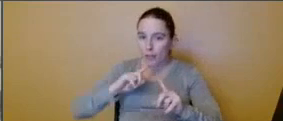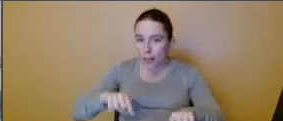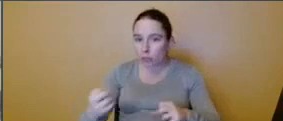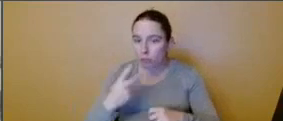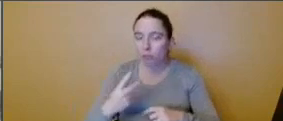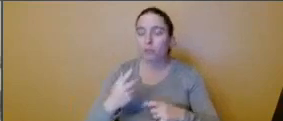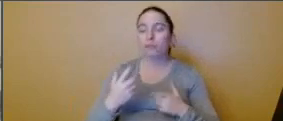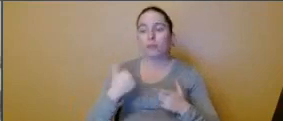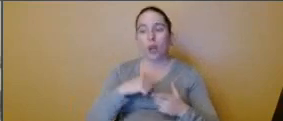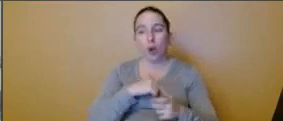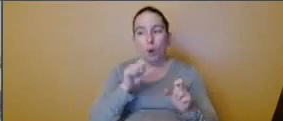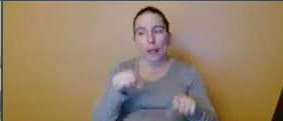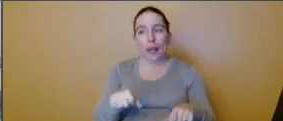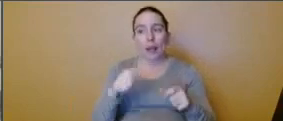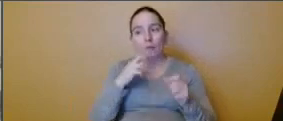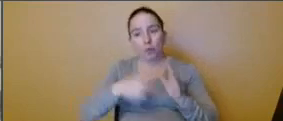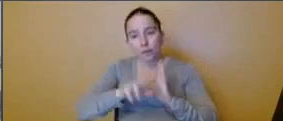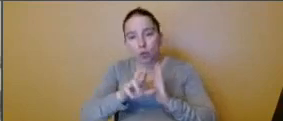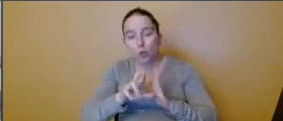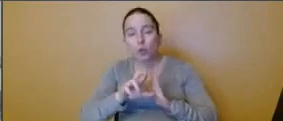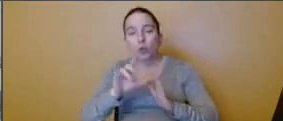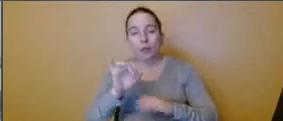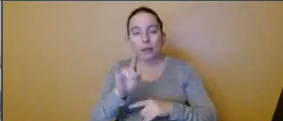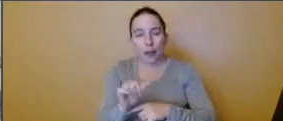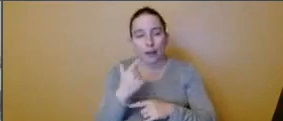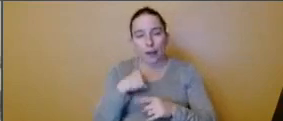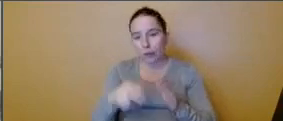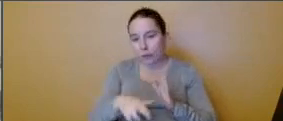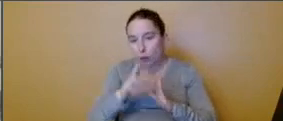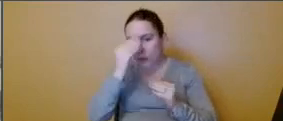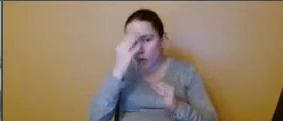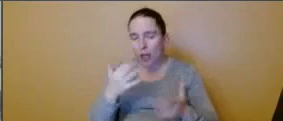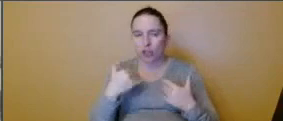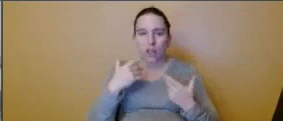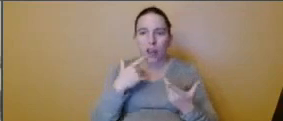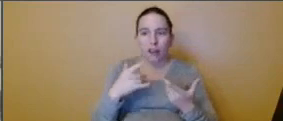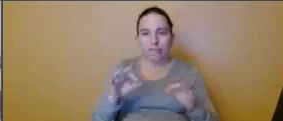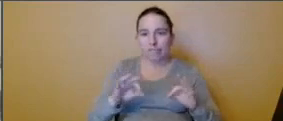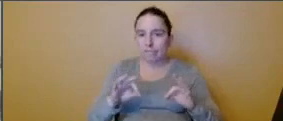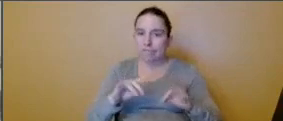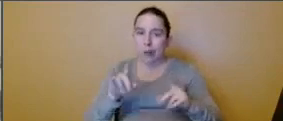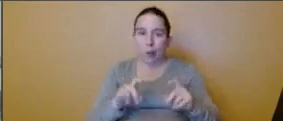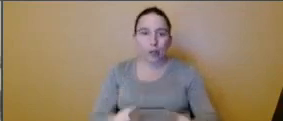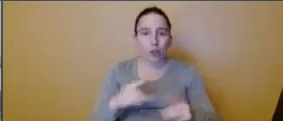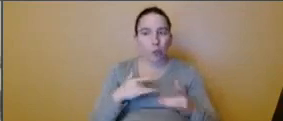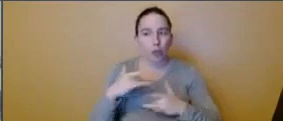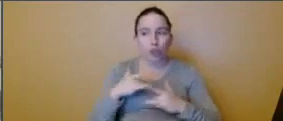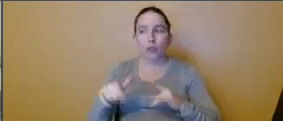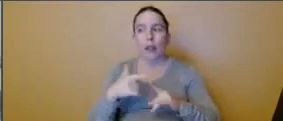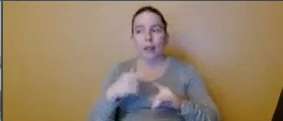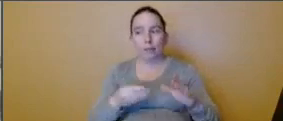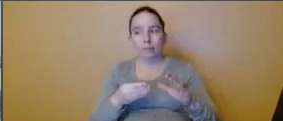that we're able to kind of review that survey data with minimal questions, concerns, turn that survey data into